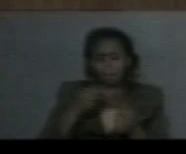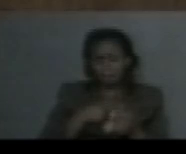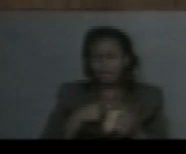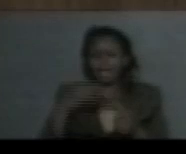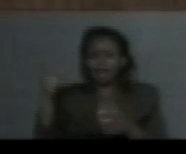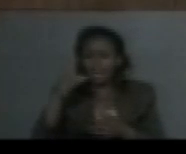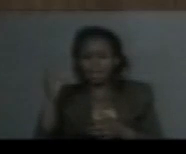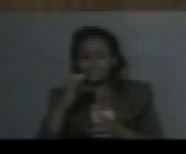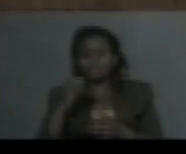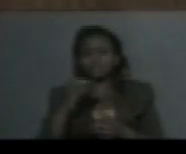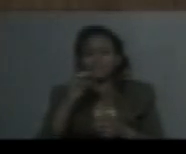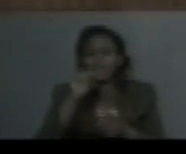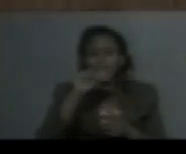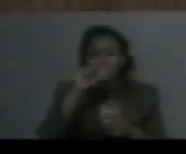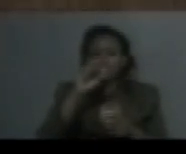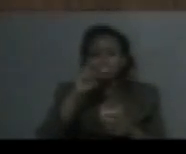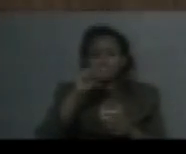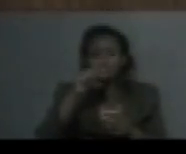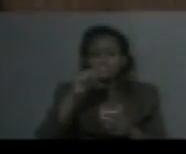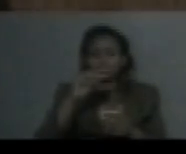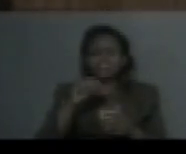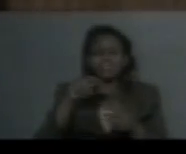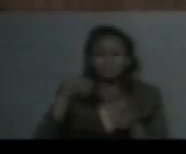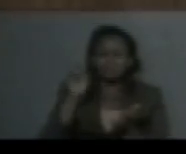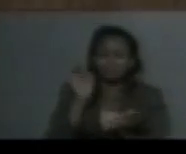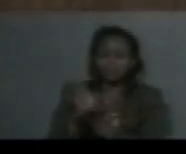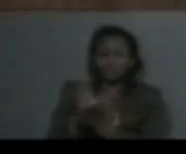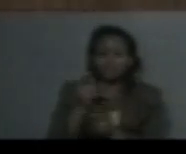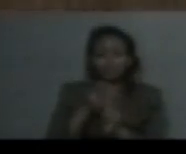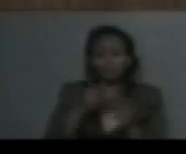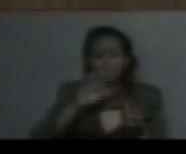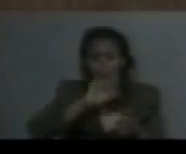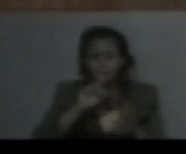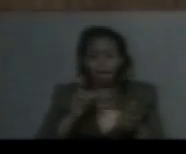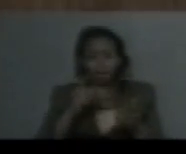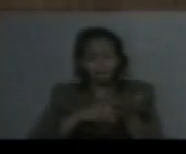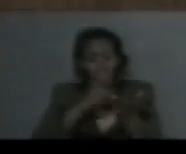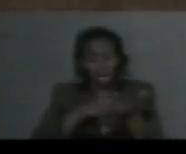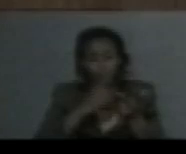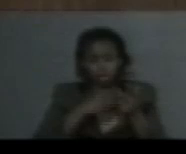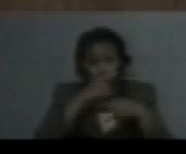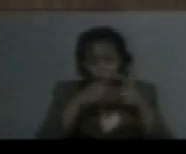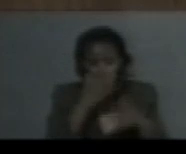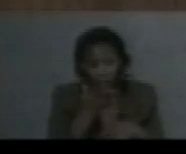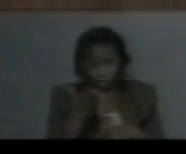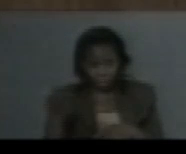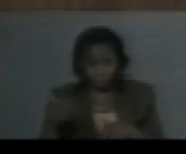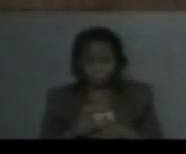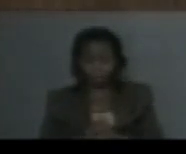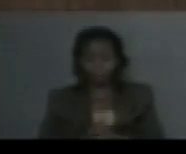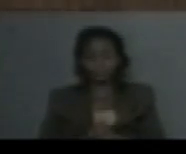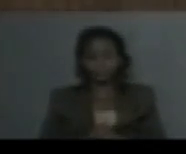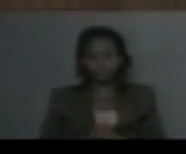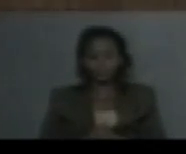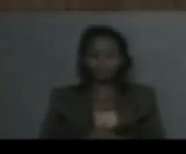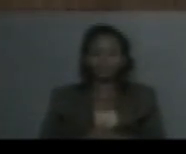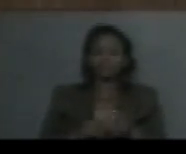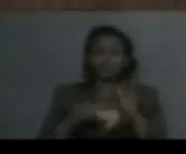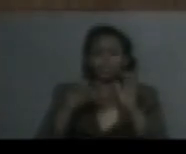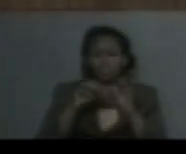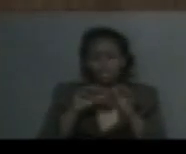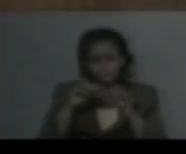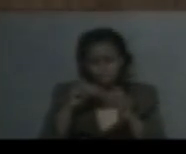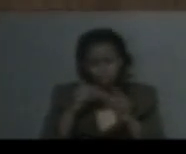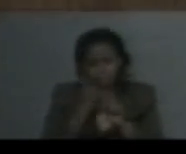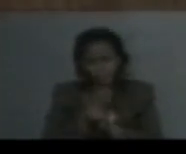out of the tallying. My Lord, numerous constitutional, legislative, and regulatory